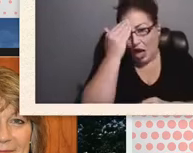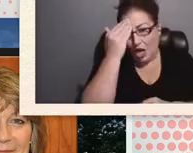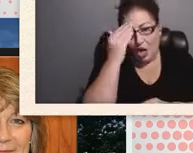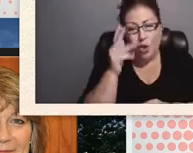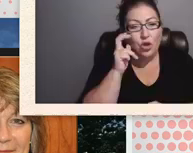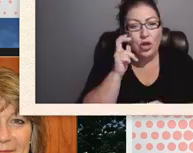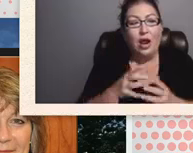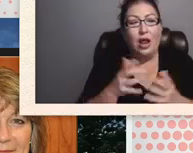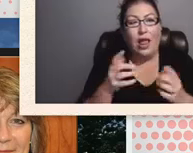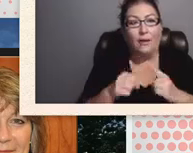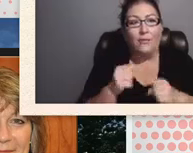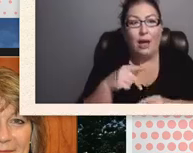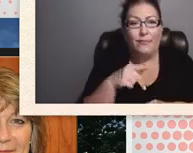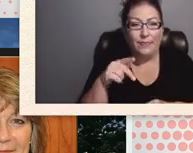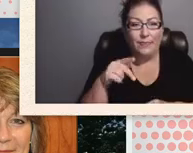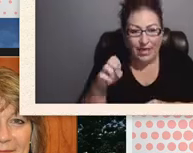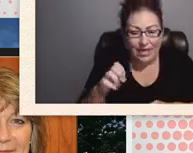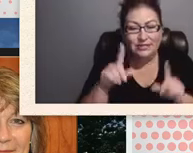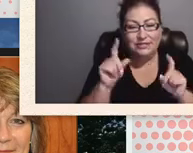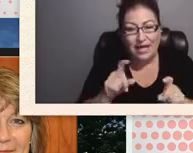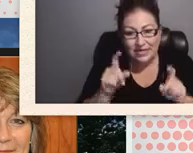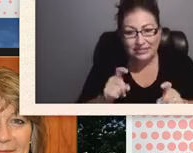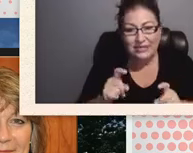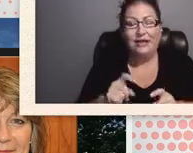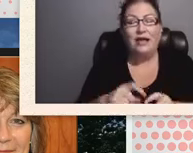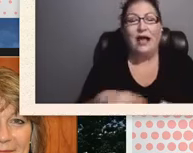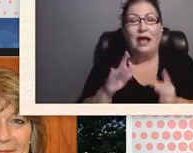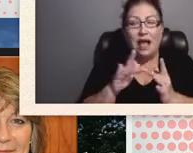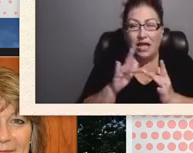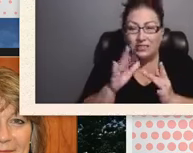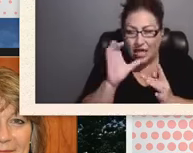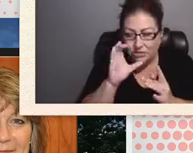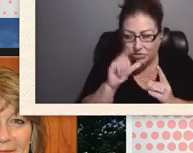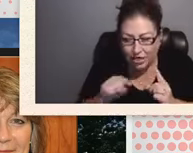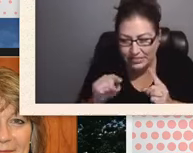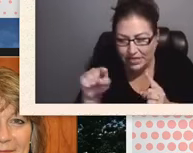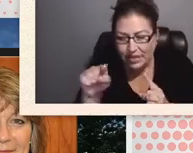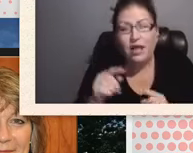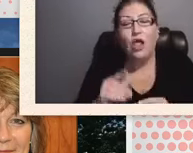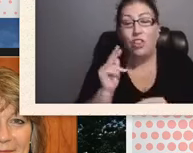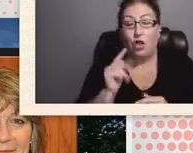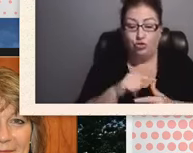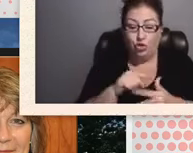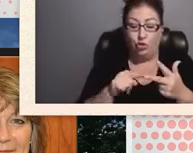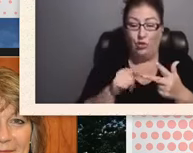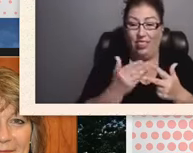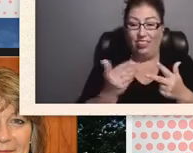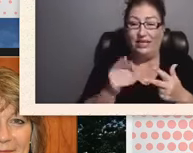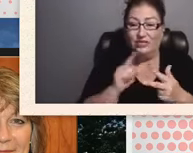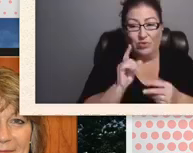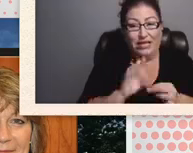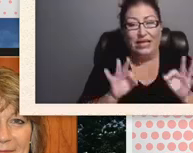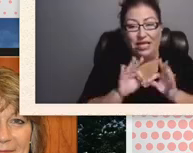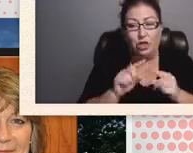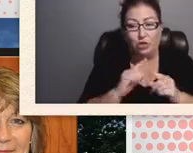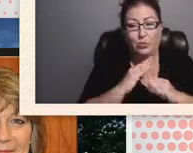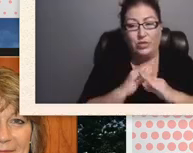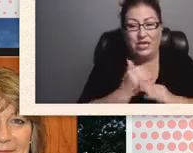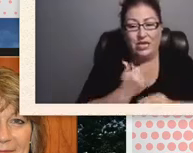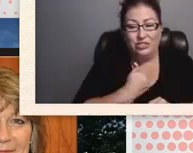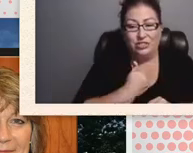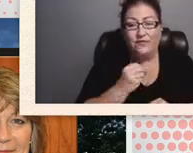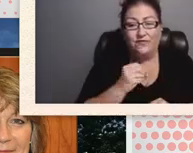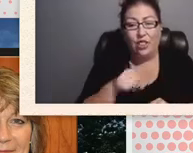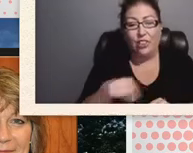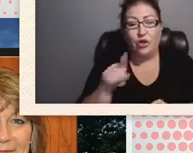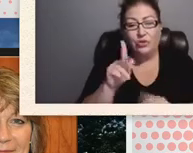PPE, about testing, about contact tracing. These three things are key to protecting ourselves and those we care about